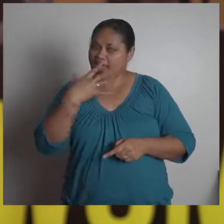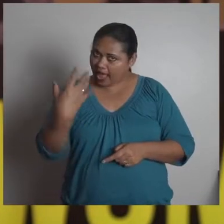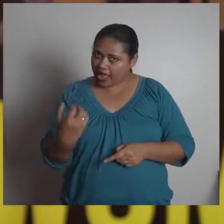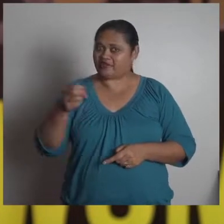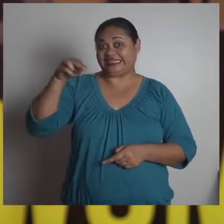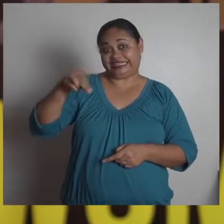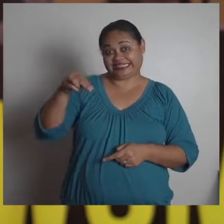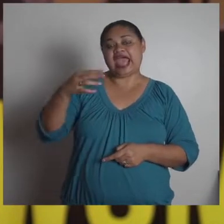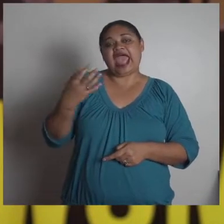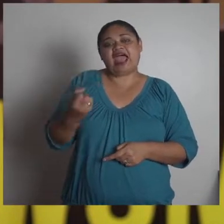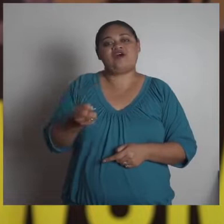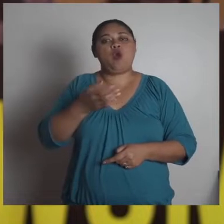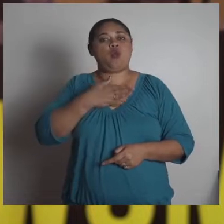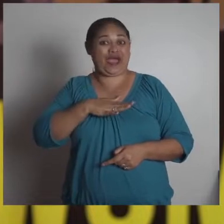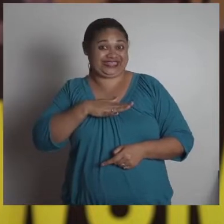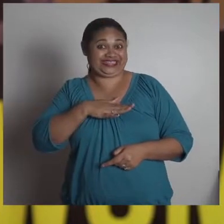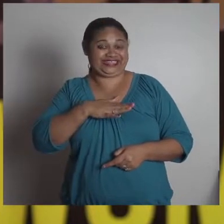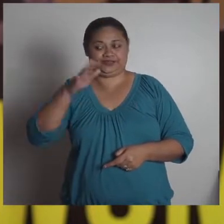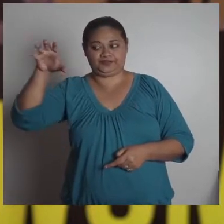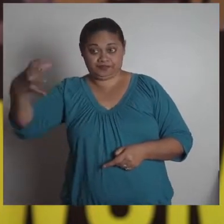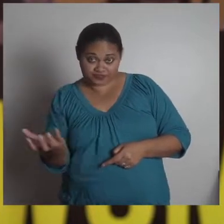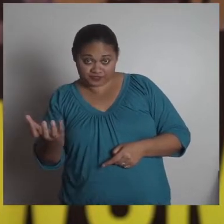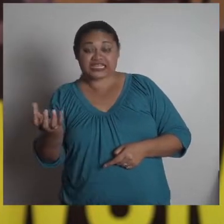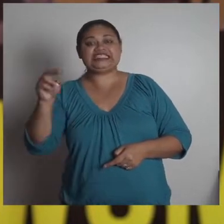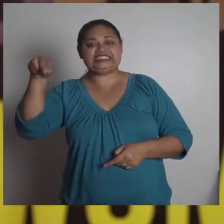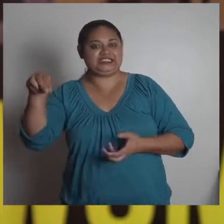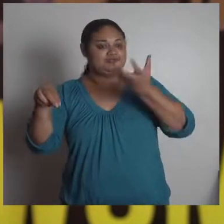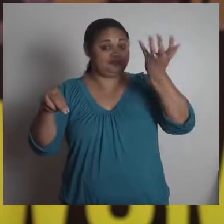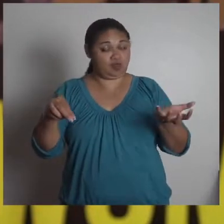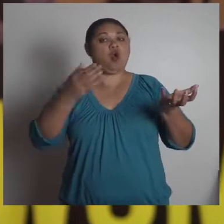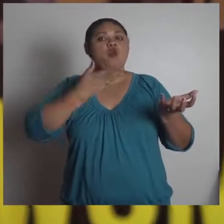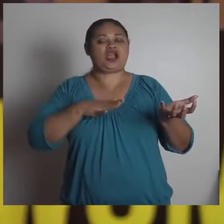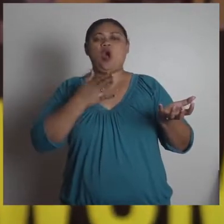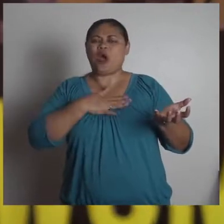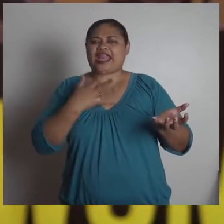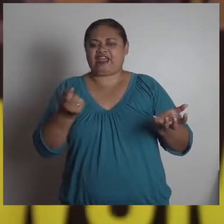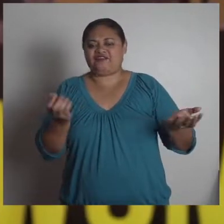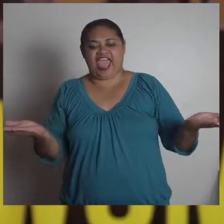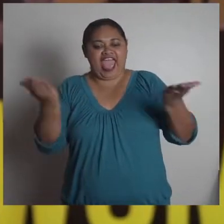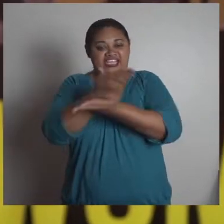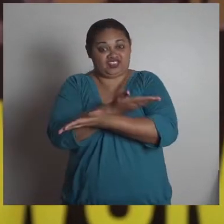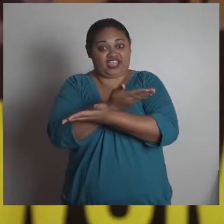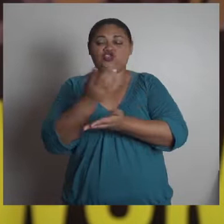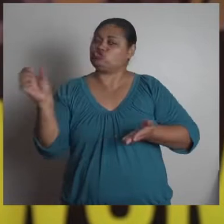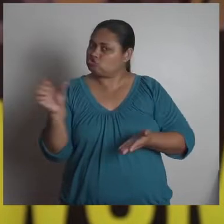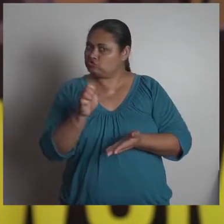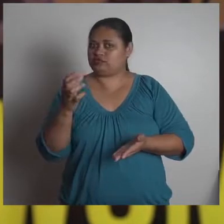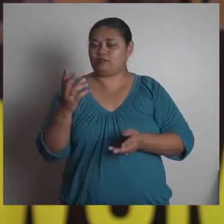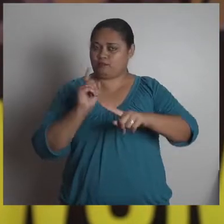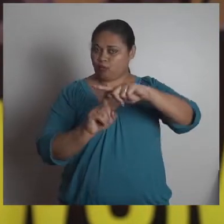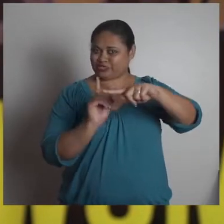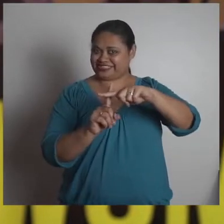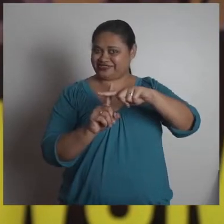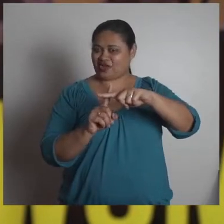It's because we have our needs and we have our wants. We want to make those exchanges, and those